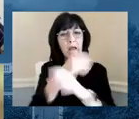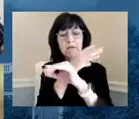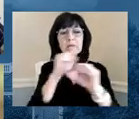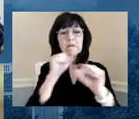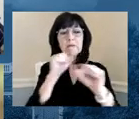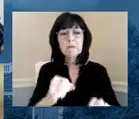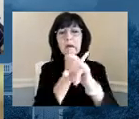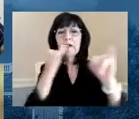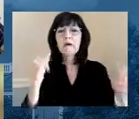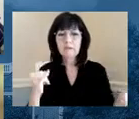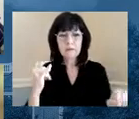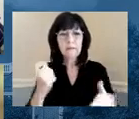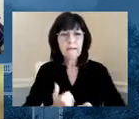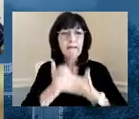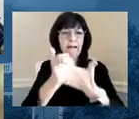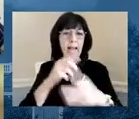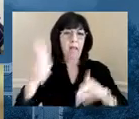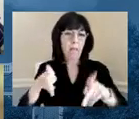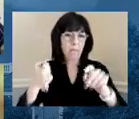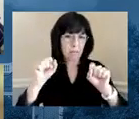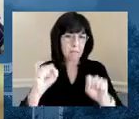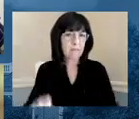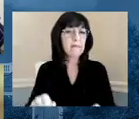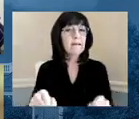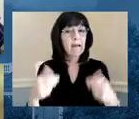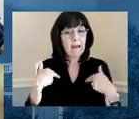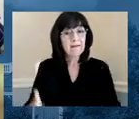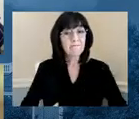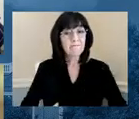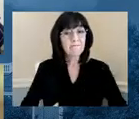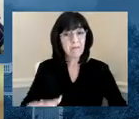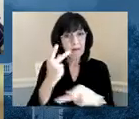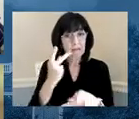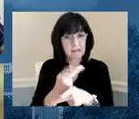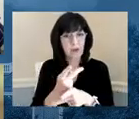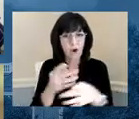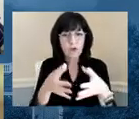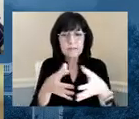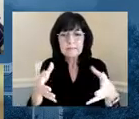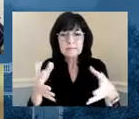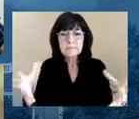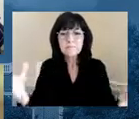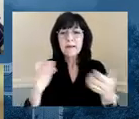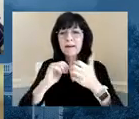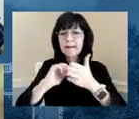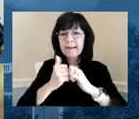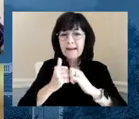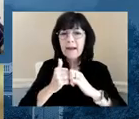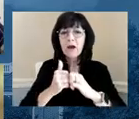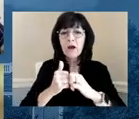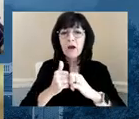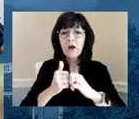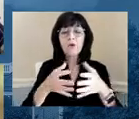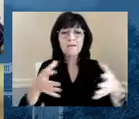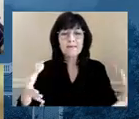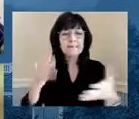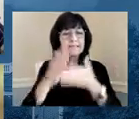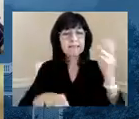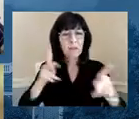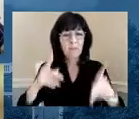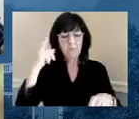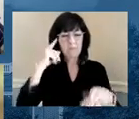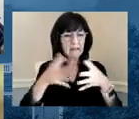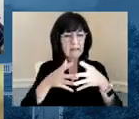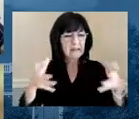to healthcare. And I think the expansion of telehealth can sound really technical, but the law